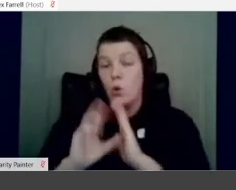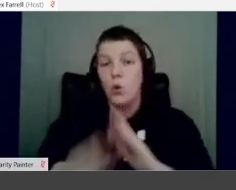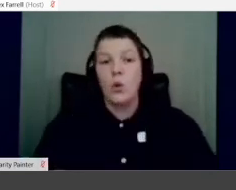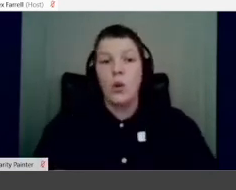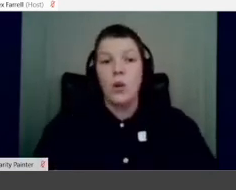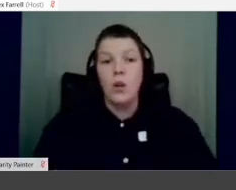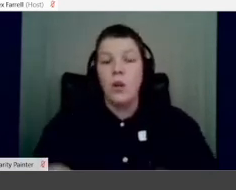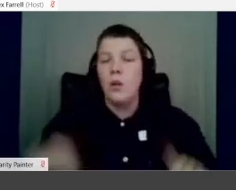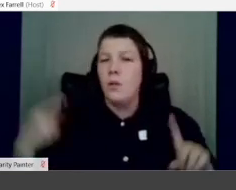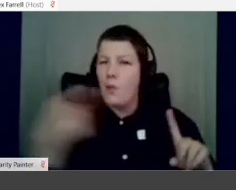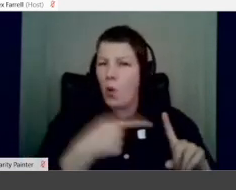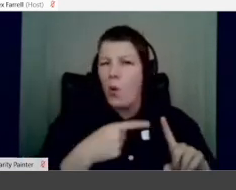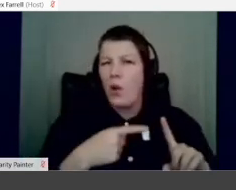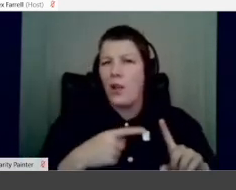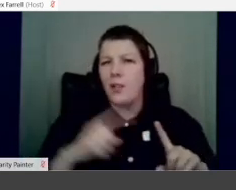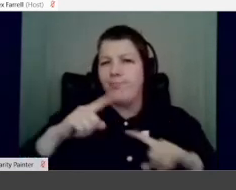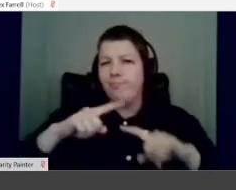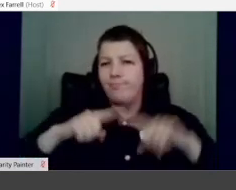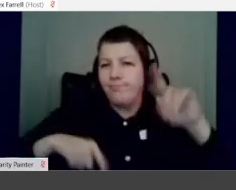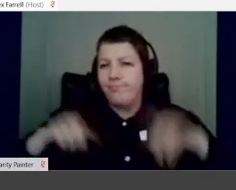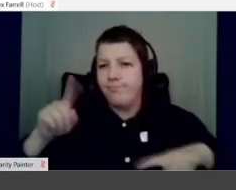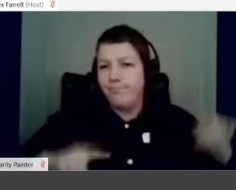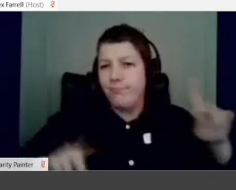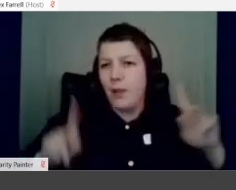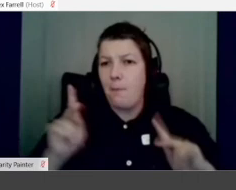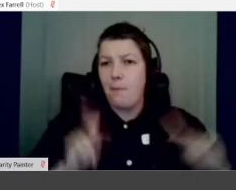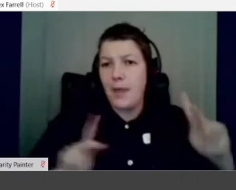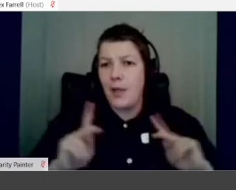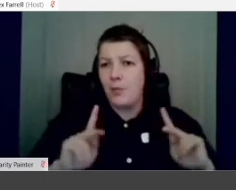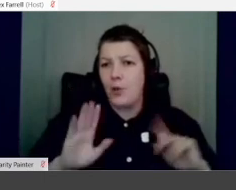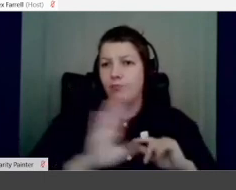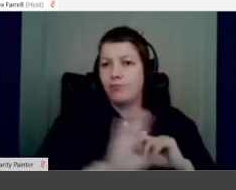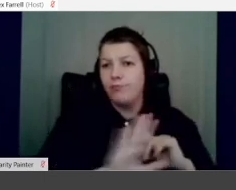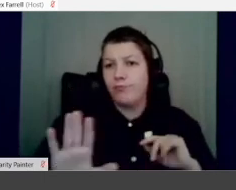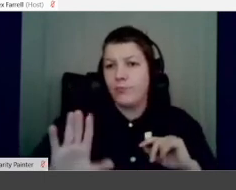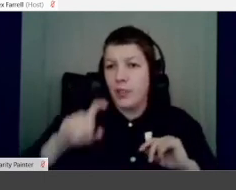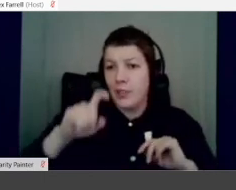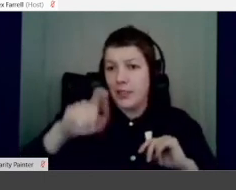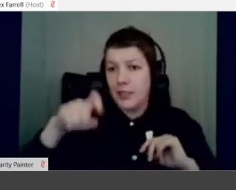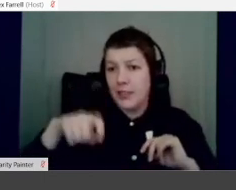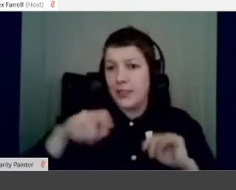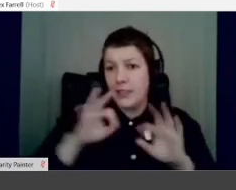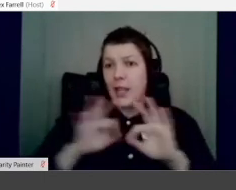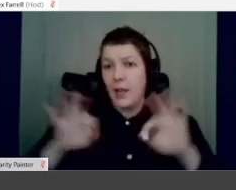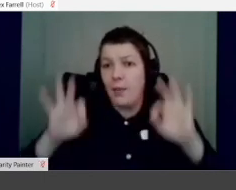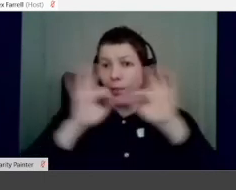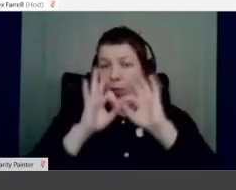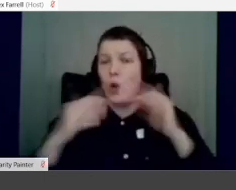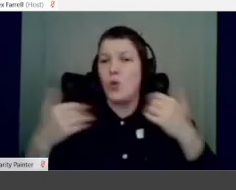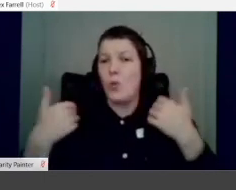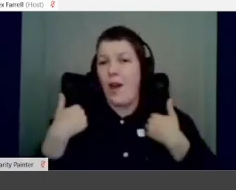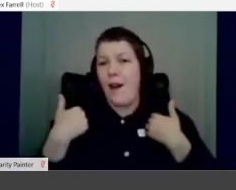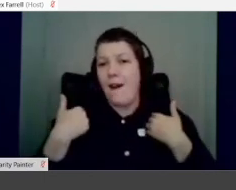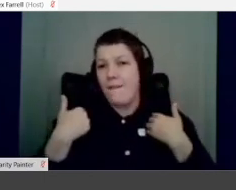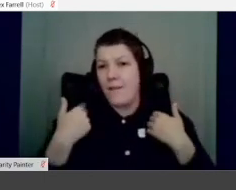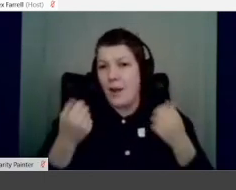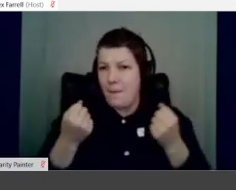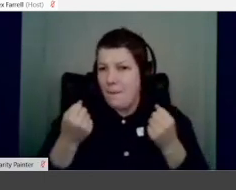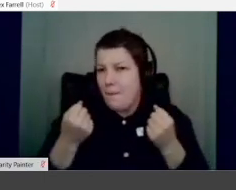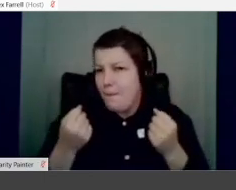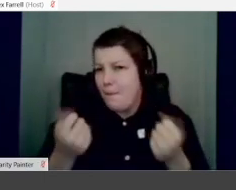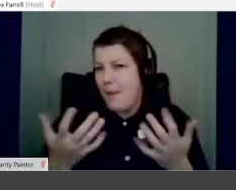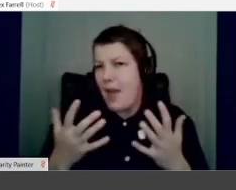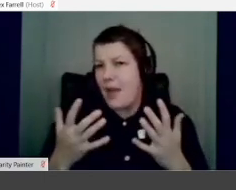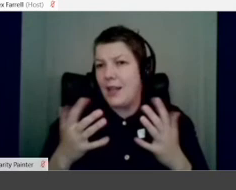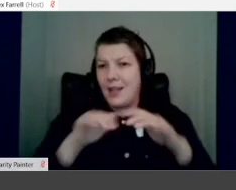can reach people and the more mediums you can deliver your message in, the better chance that more people are going to receive